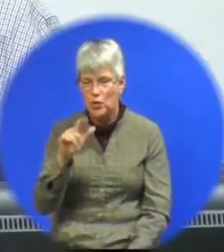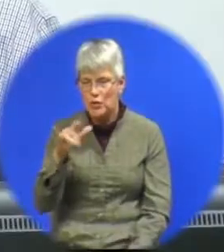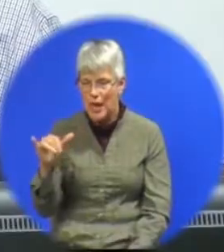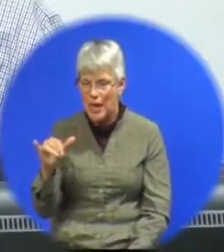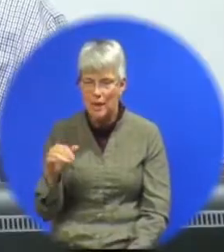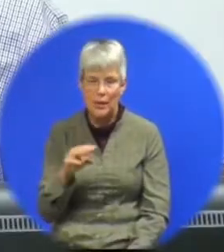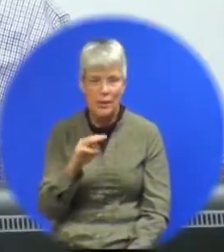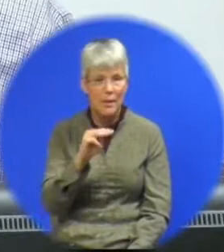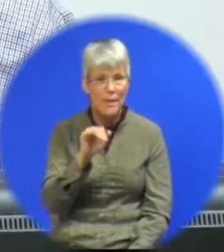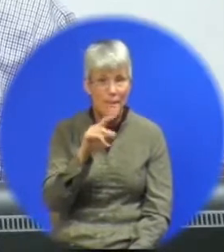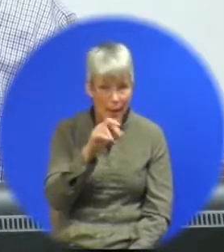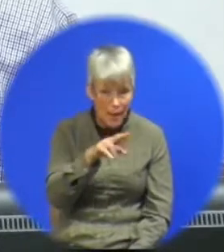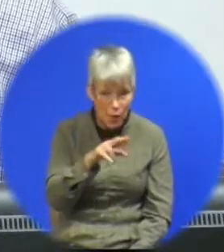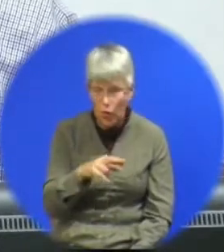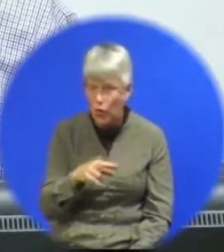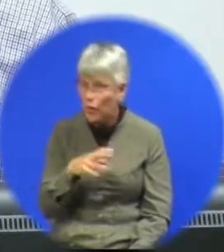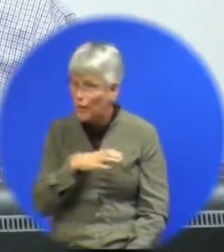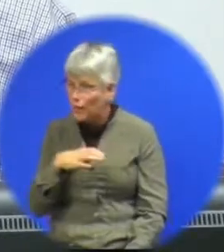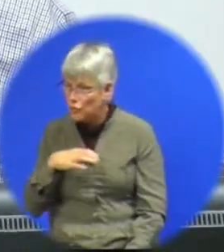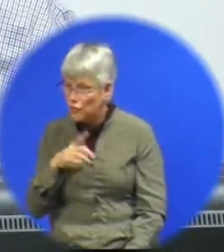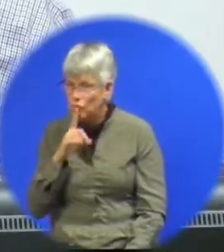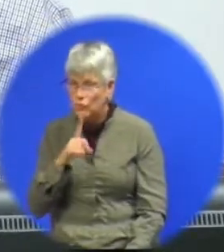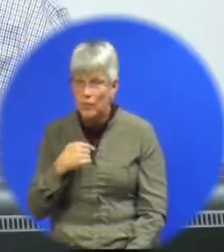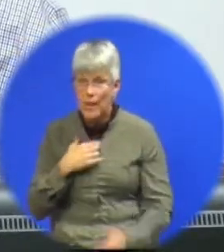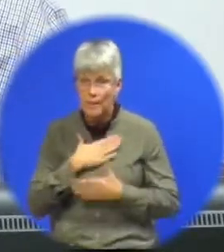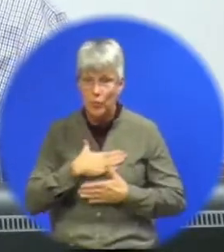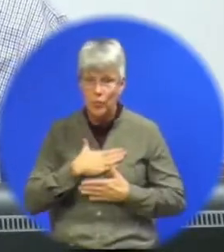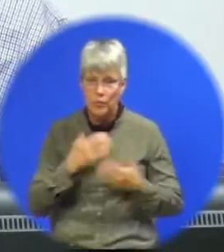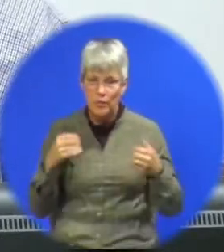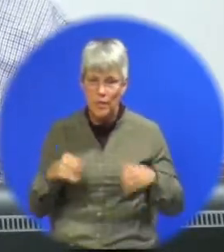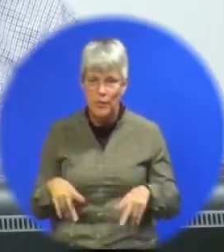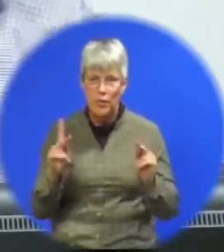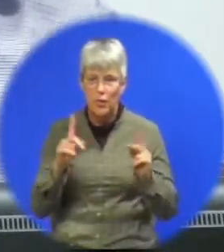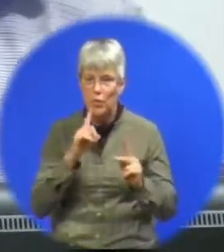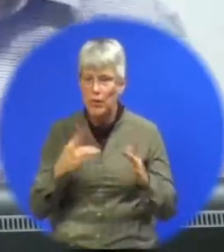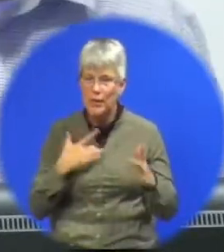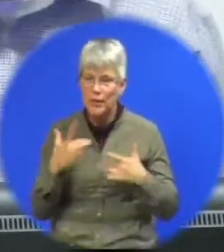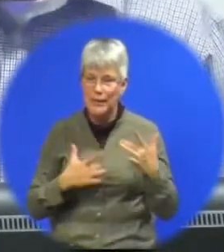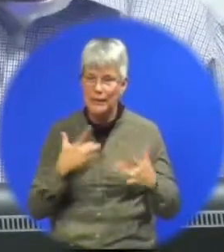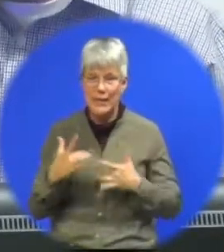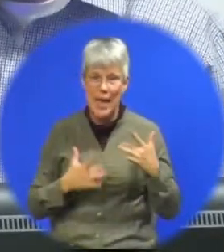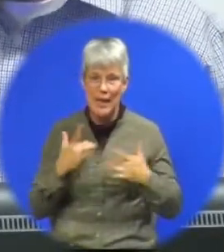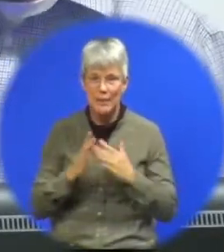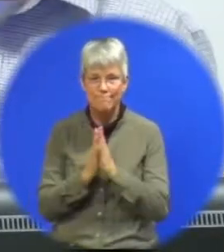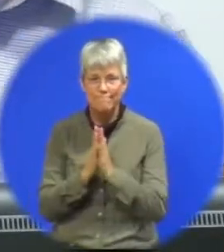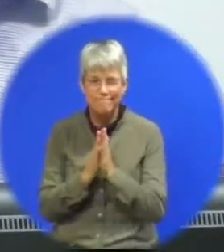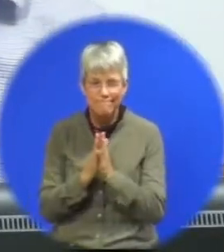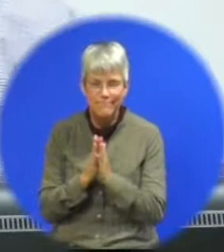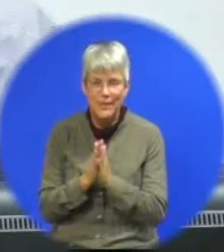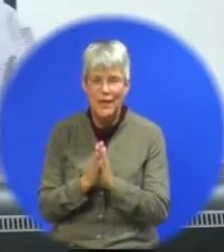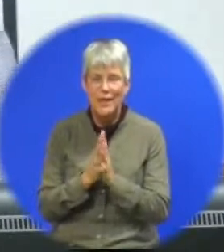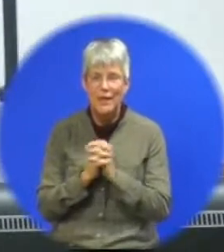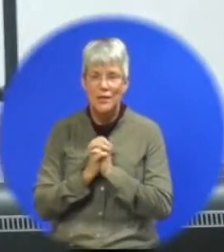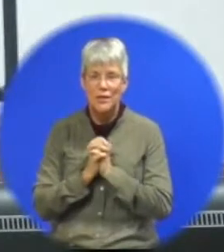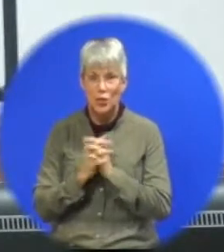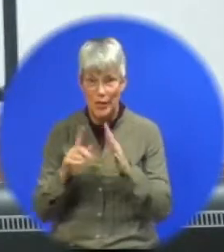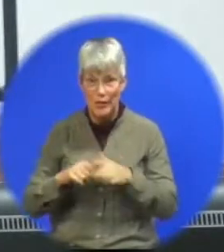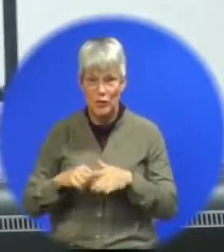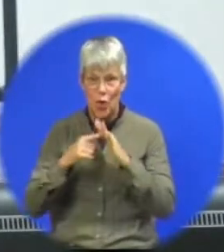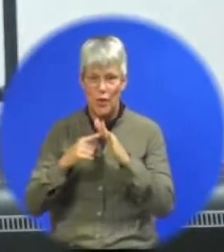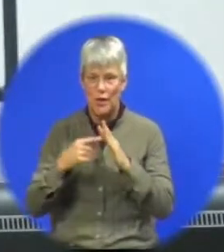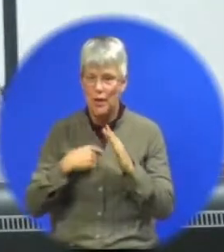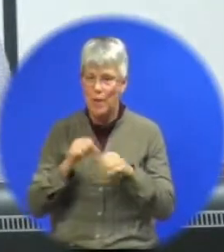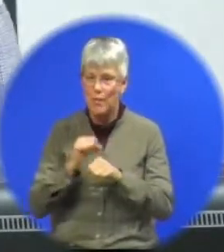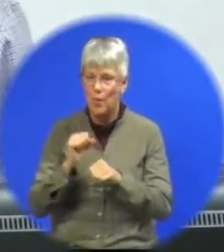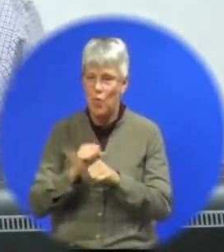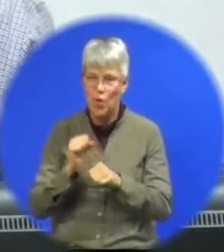Council. Appreciate the opportunity. I'm excited and anxious to get started. I've been working here for about going on 9